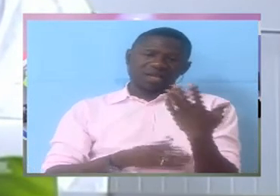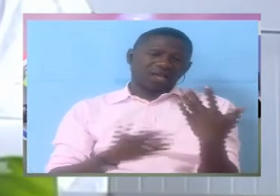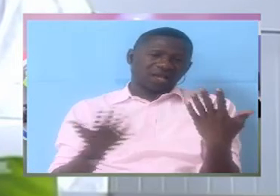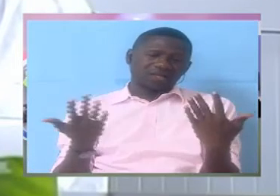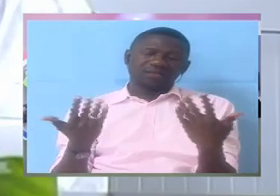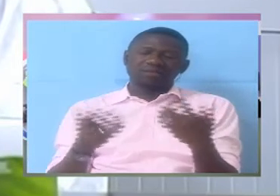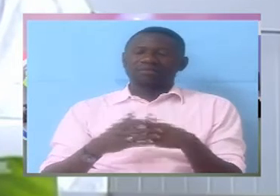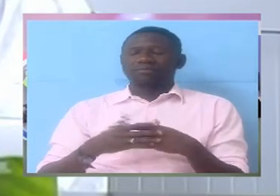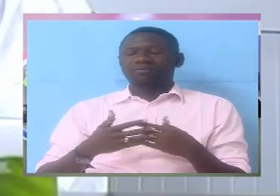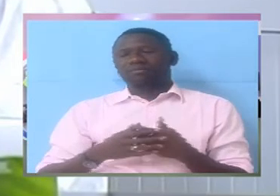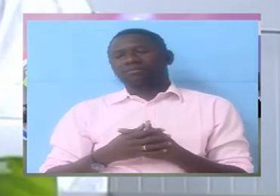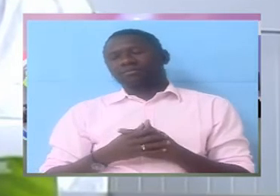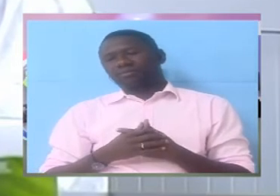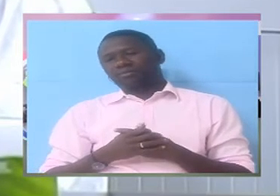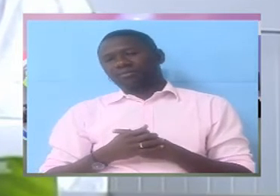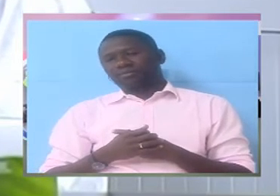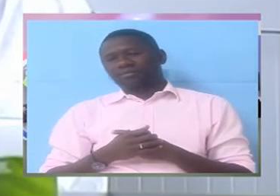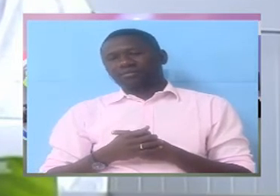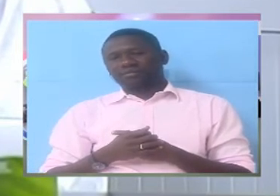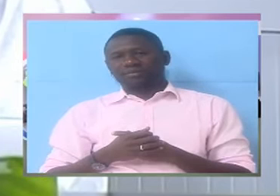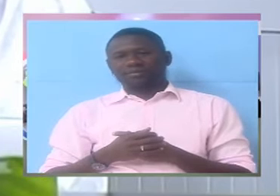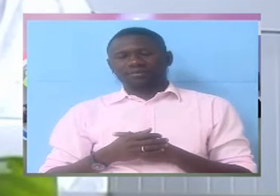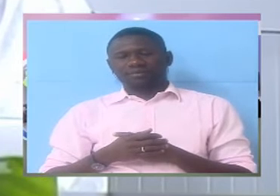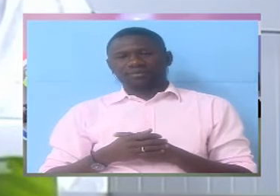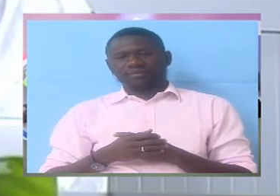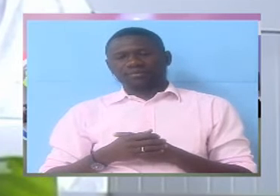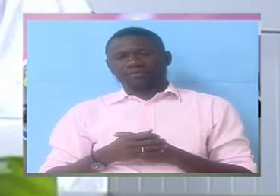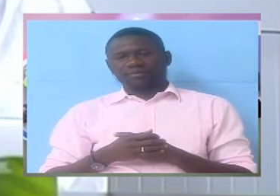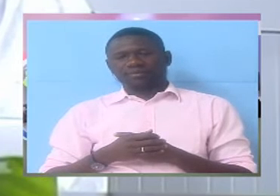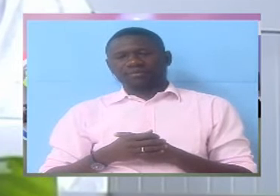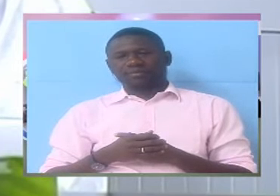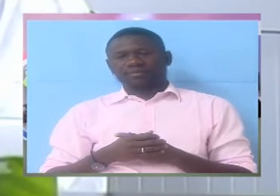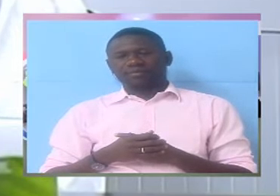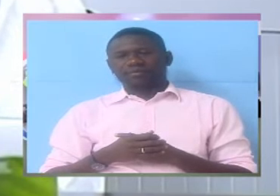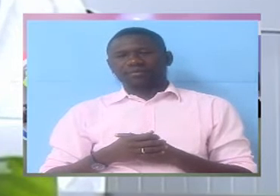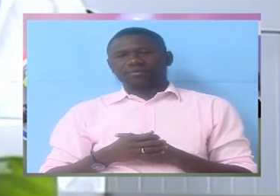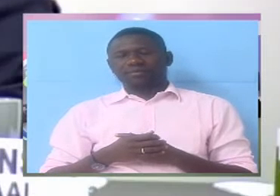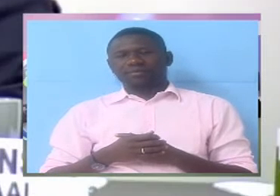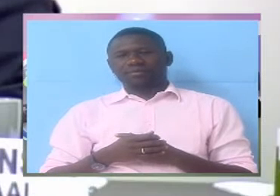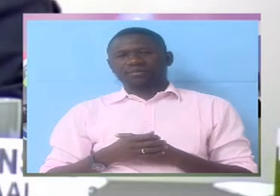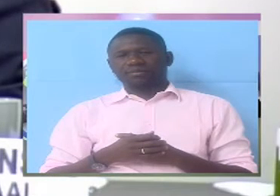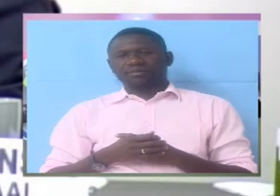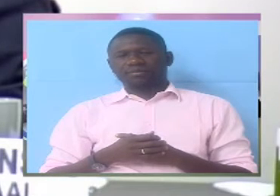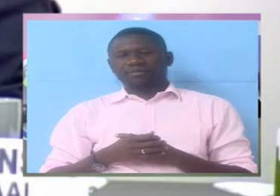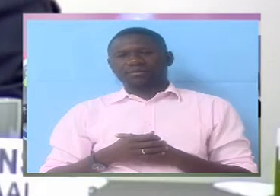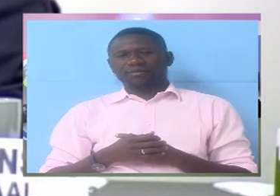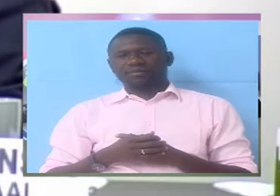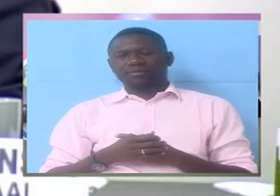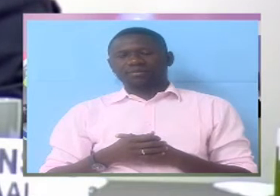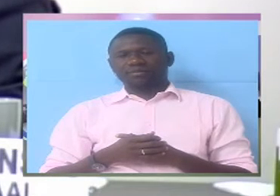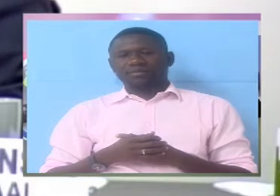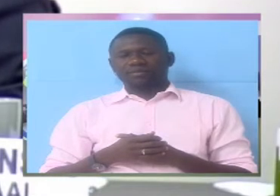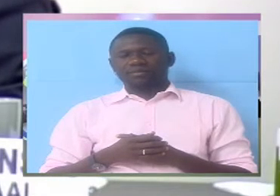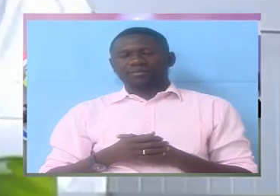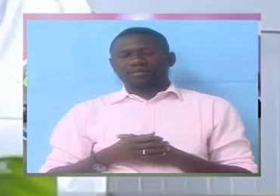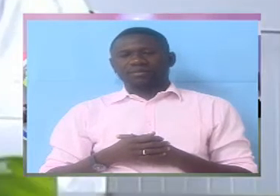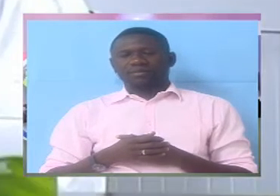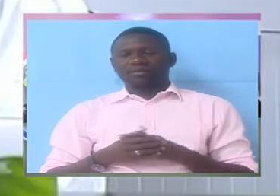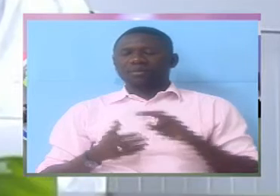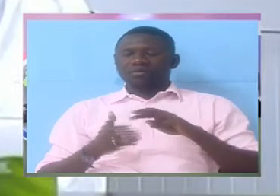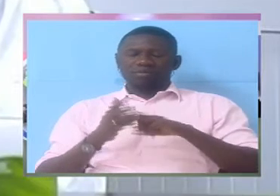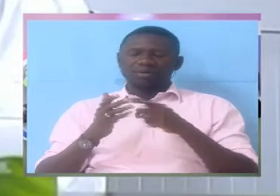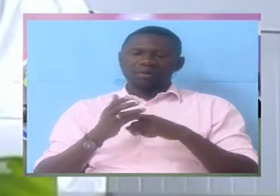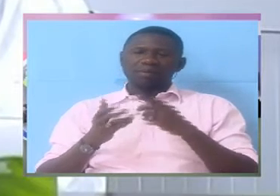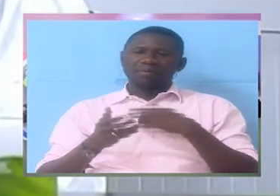kondiner ke lipa bululula hanfo ifutatai tadula that was mob justice right munda